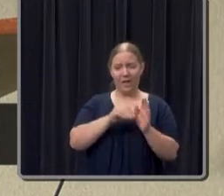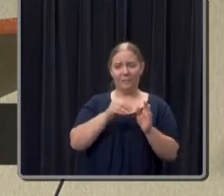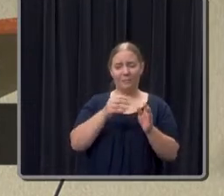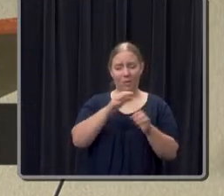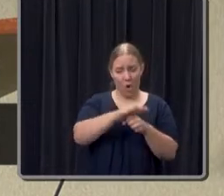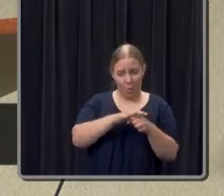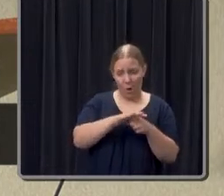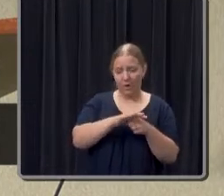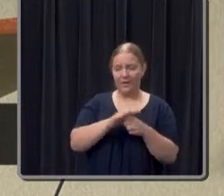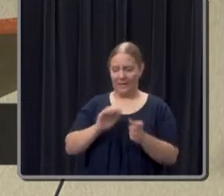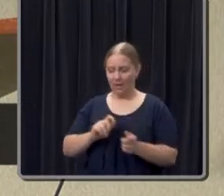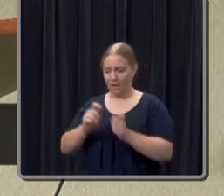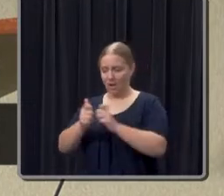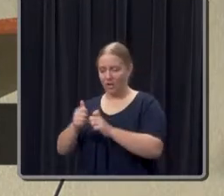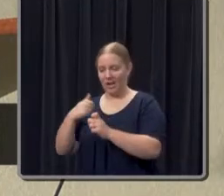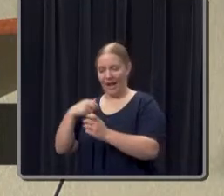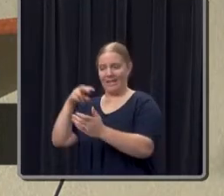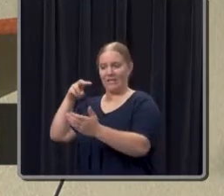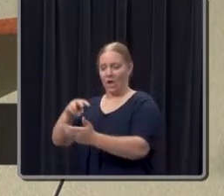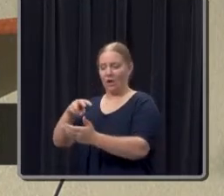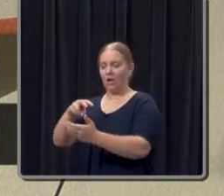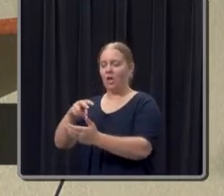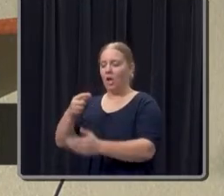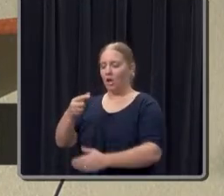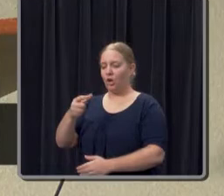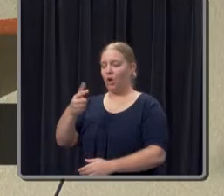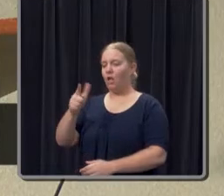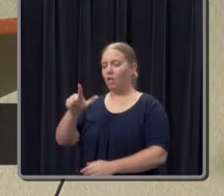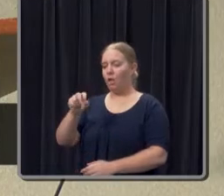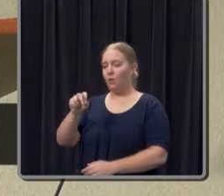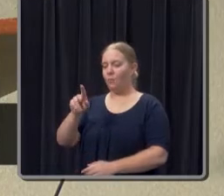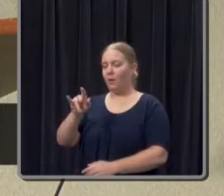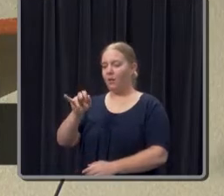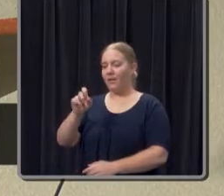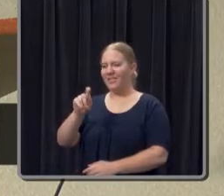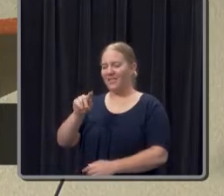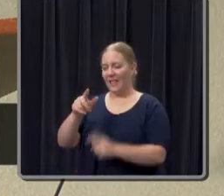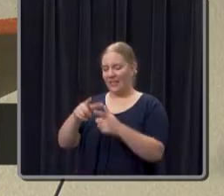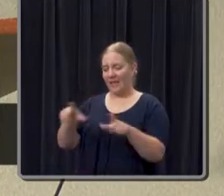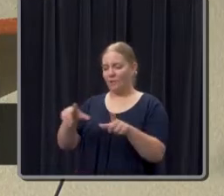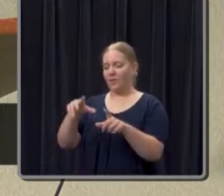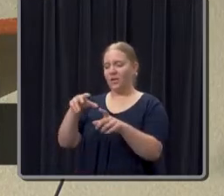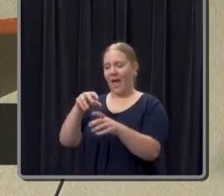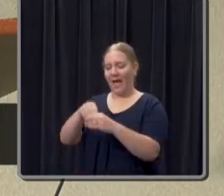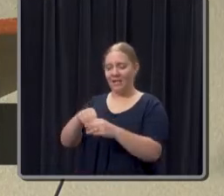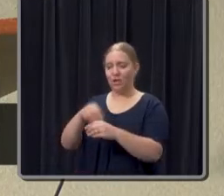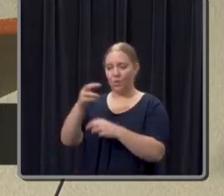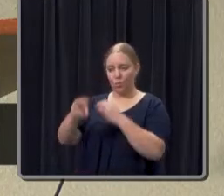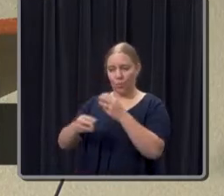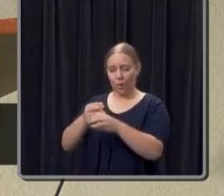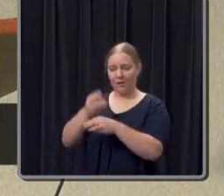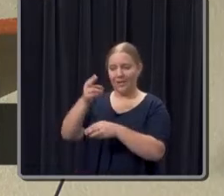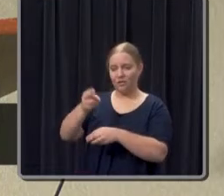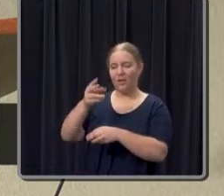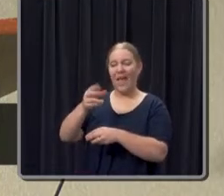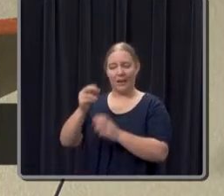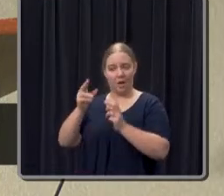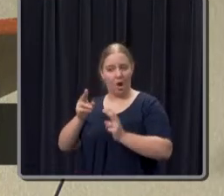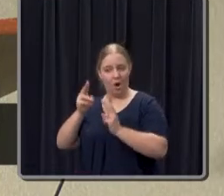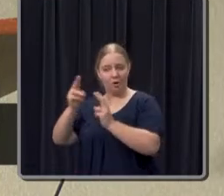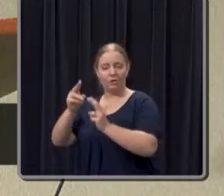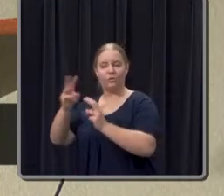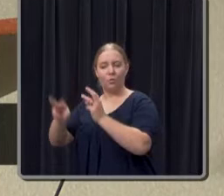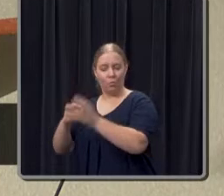The changes I saw, there's globalist language added into world history and honors world history,